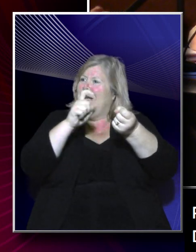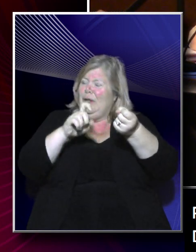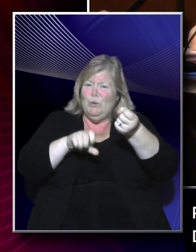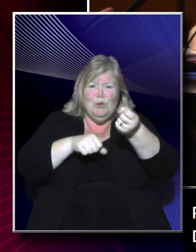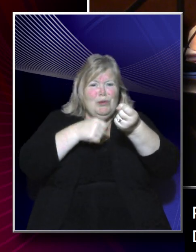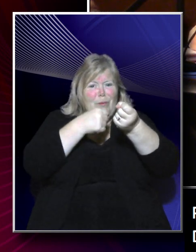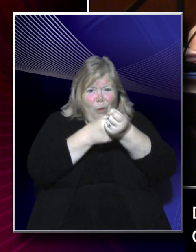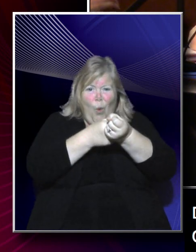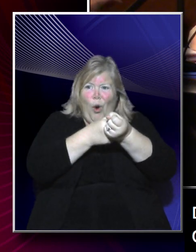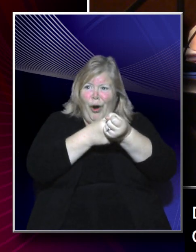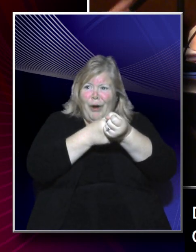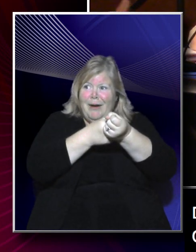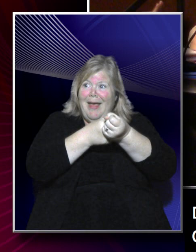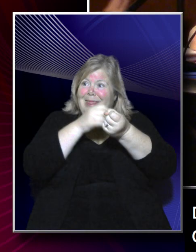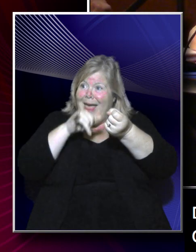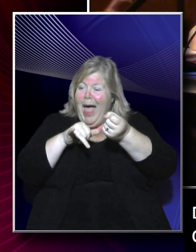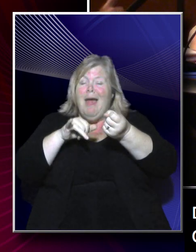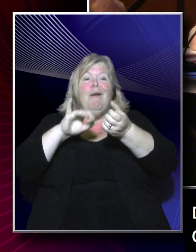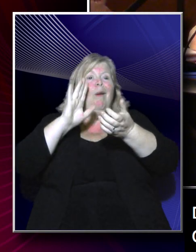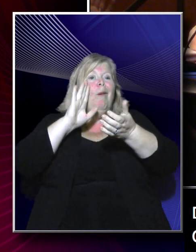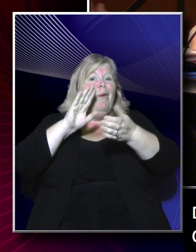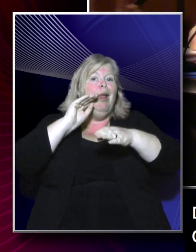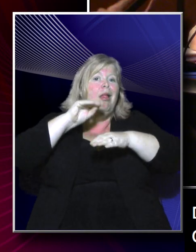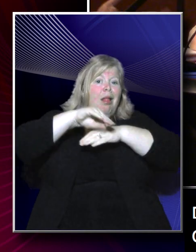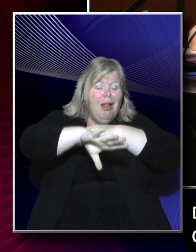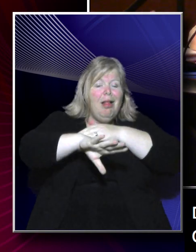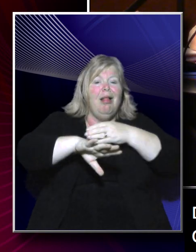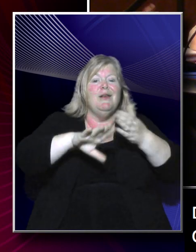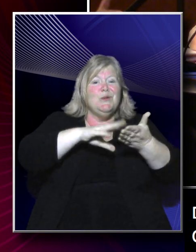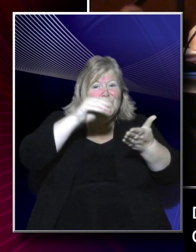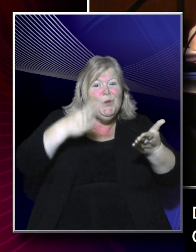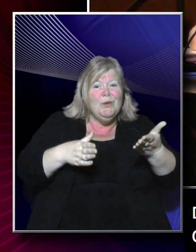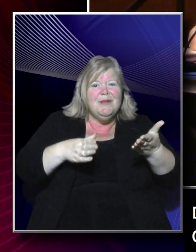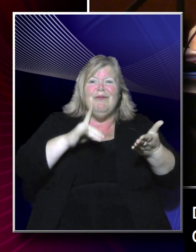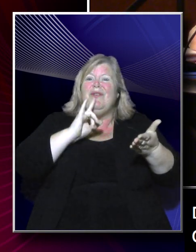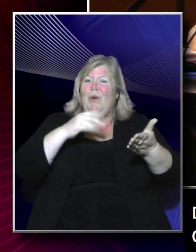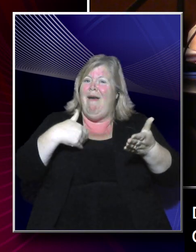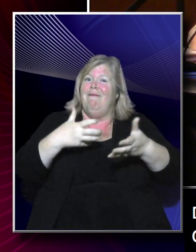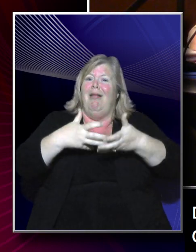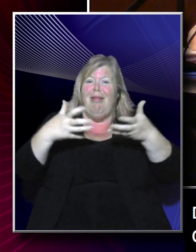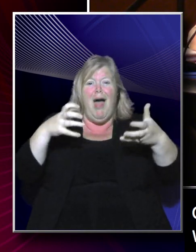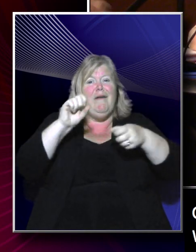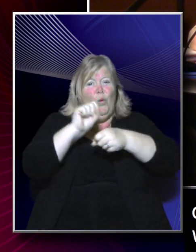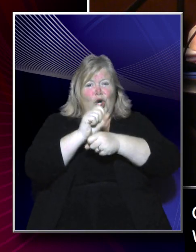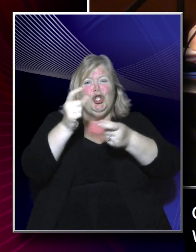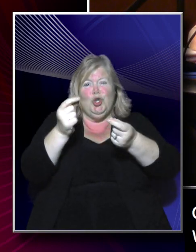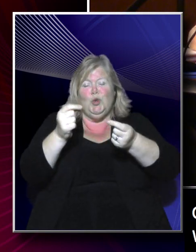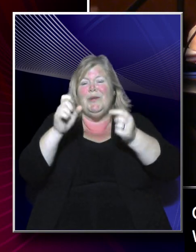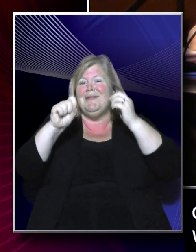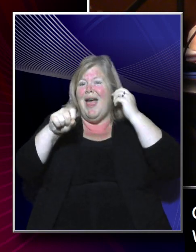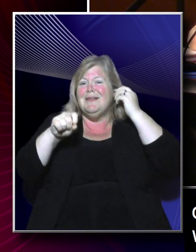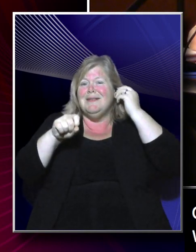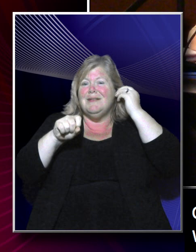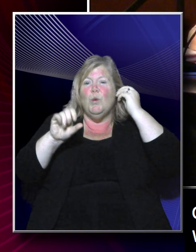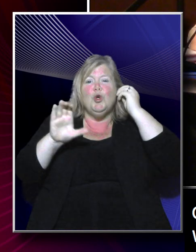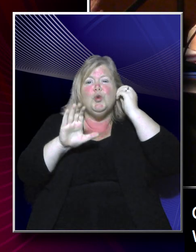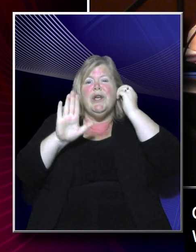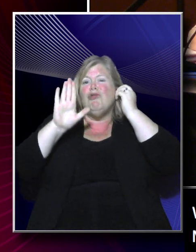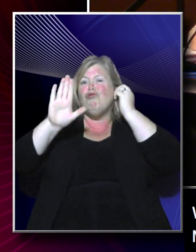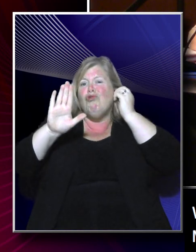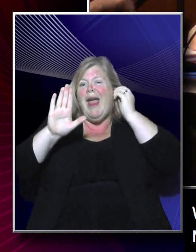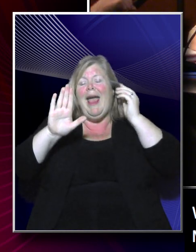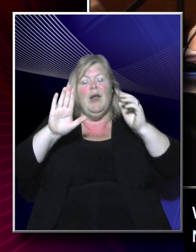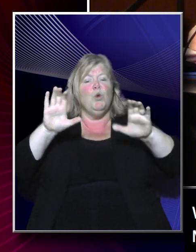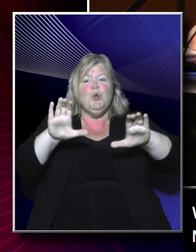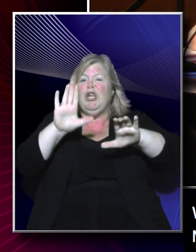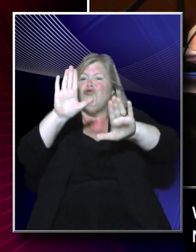our students and their needs. So we have a lot of work to do. We're doing great work, and we have a lot more work to